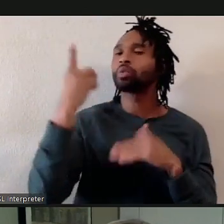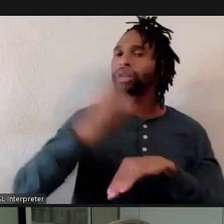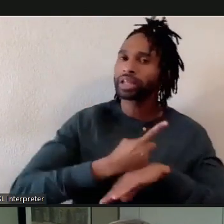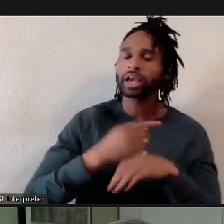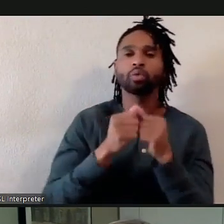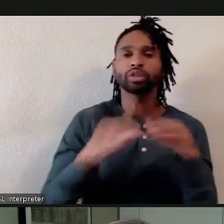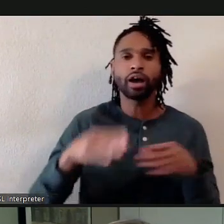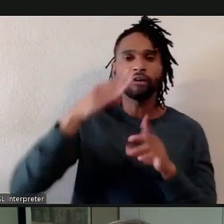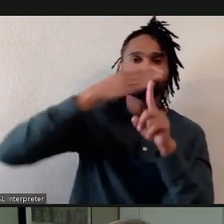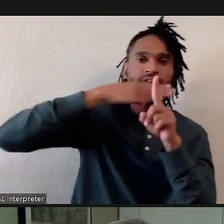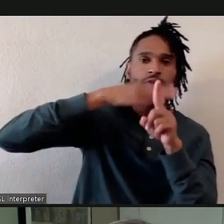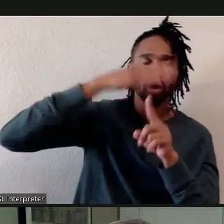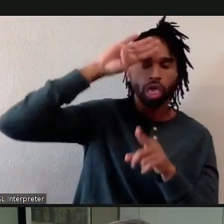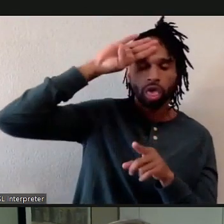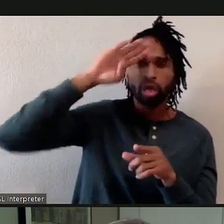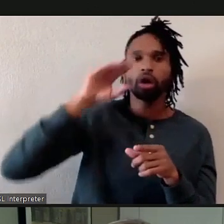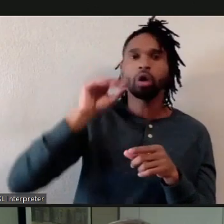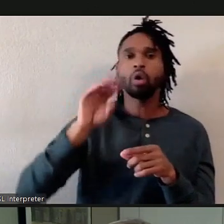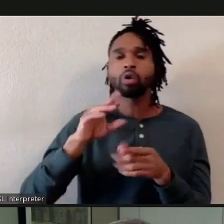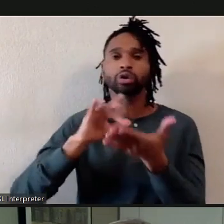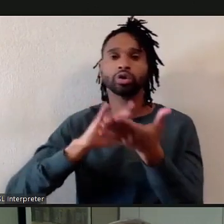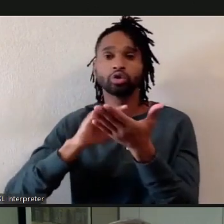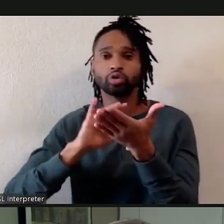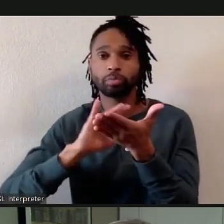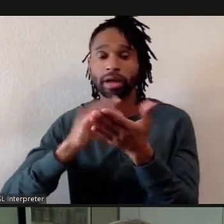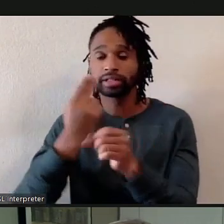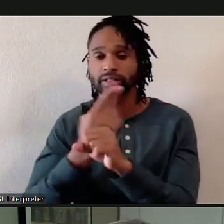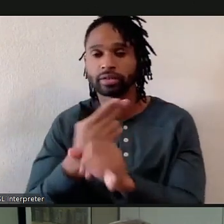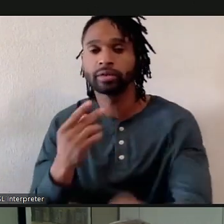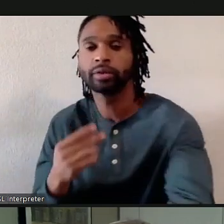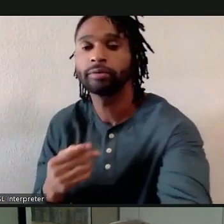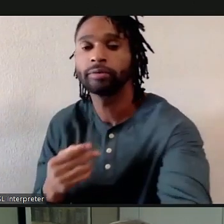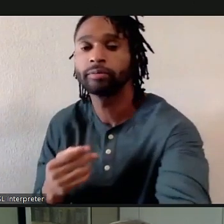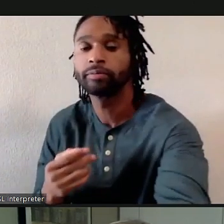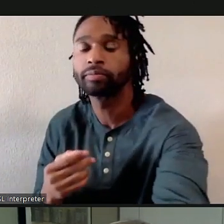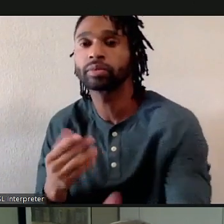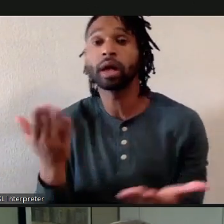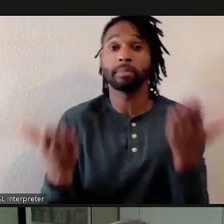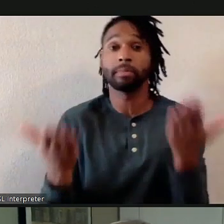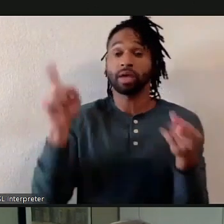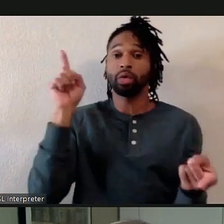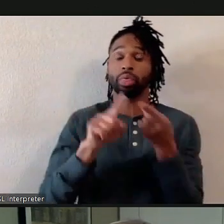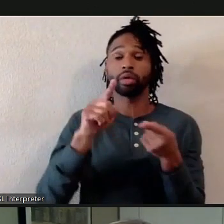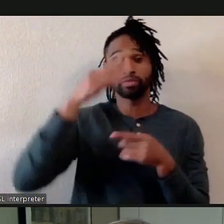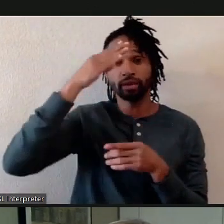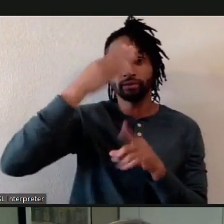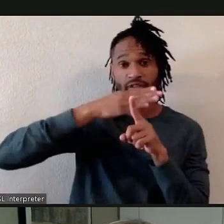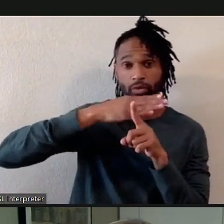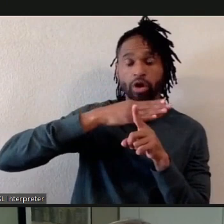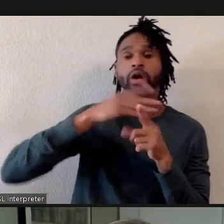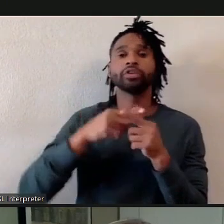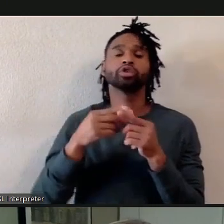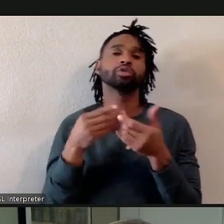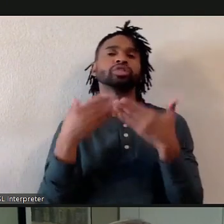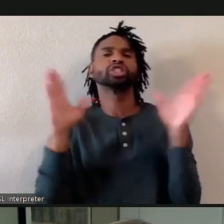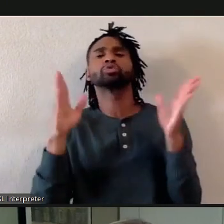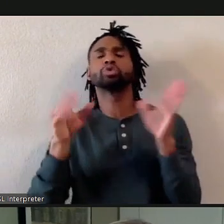fever, off of any medicines that might reduce your fevers, and that your general symptoms are improving.